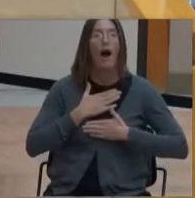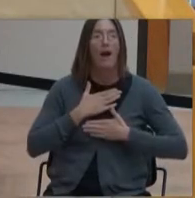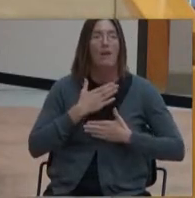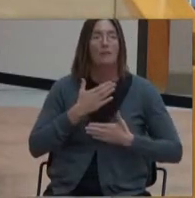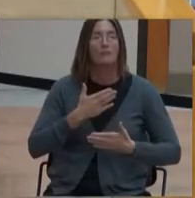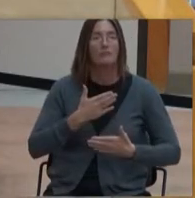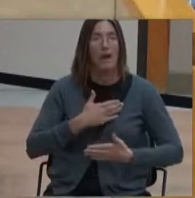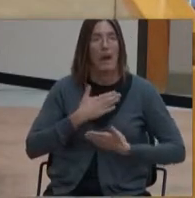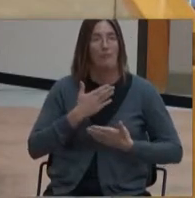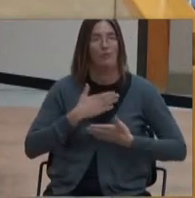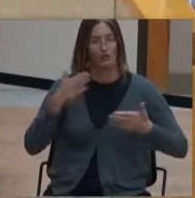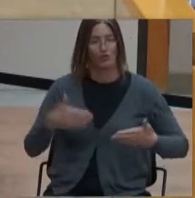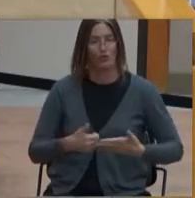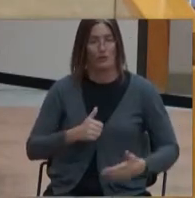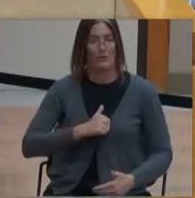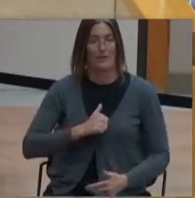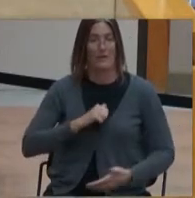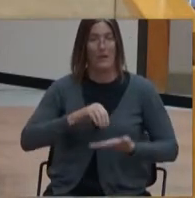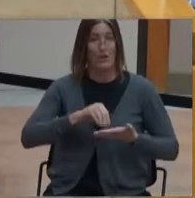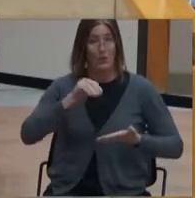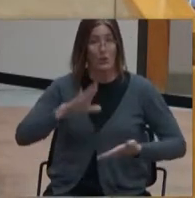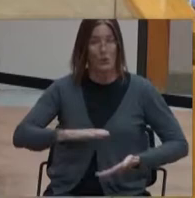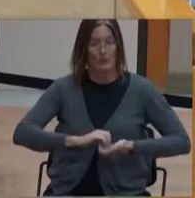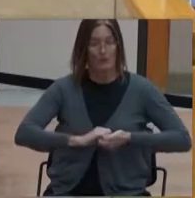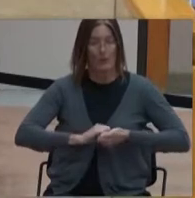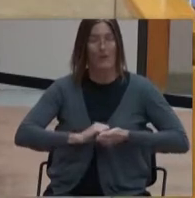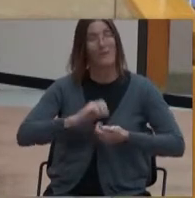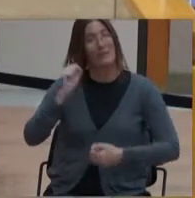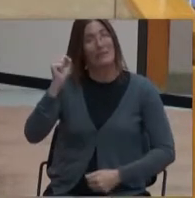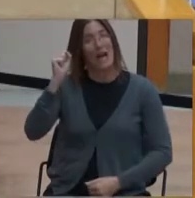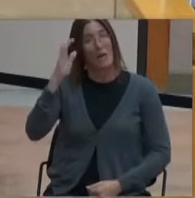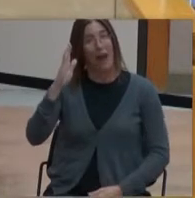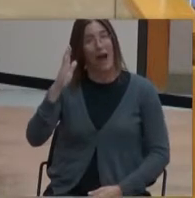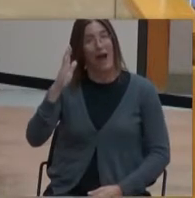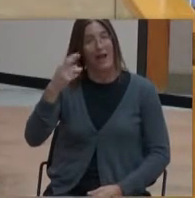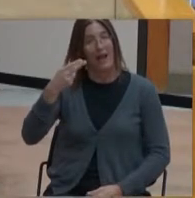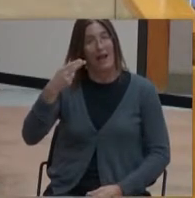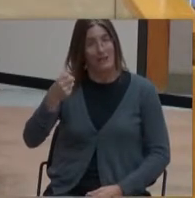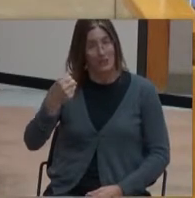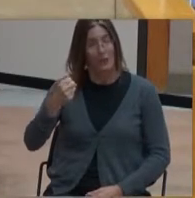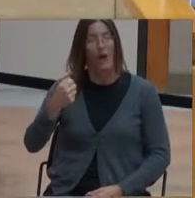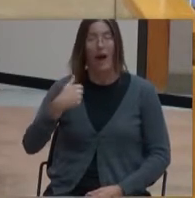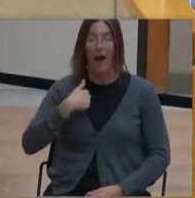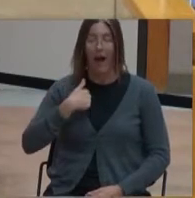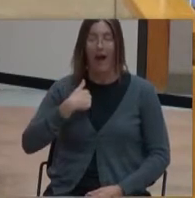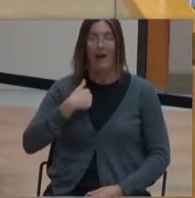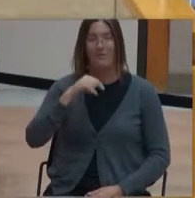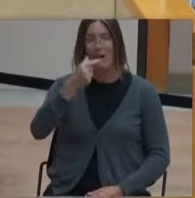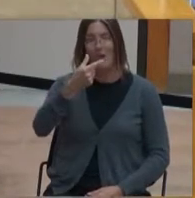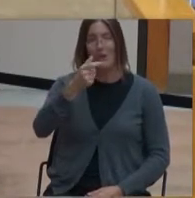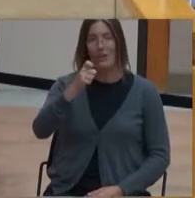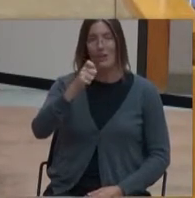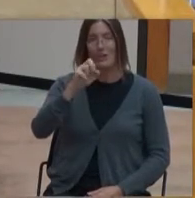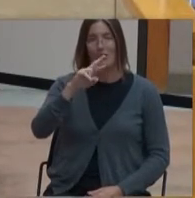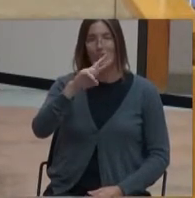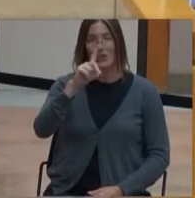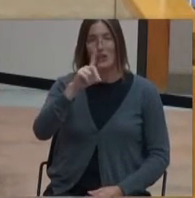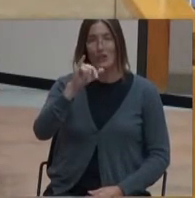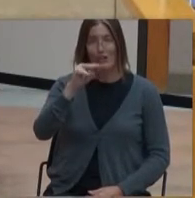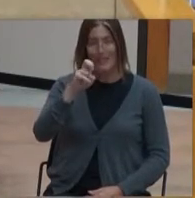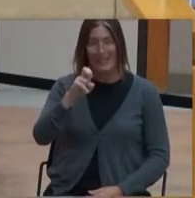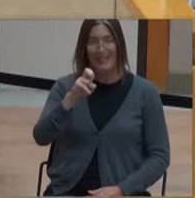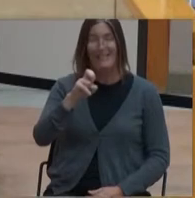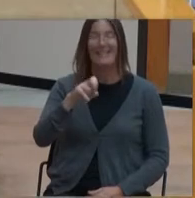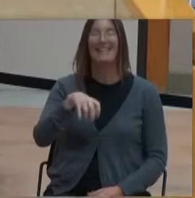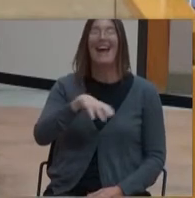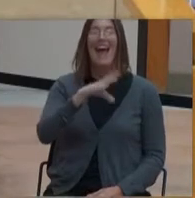ambassador at Saddleback High School. My name is Geraldine Venza. I am a proud 11th grade international baccalaureate student. I